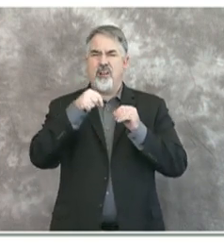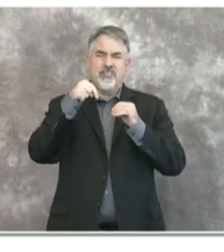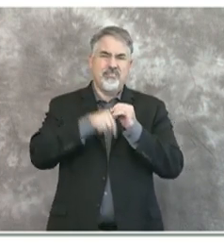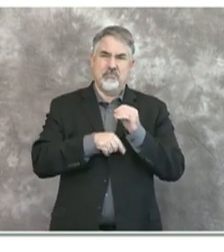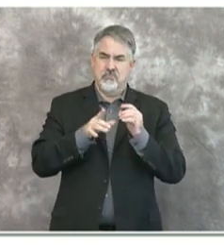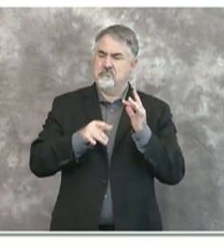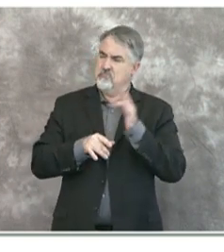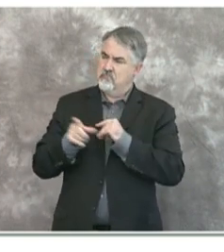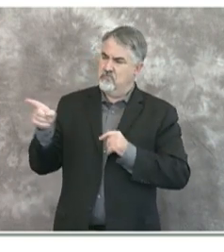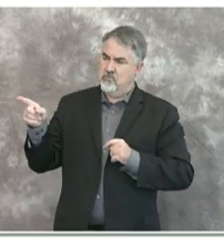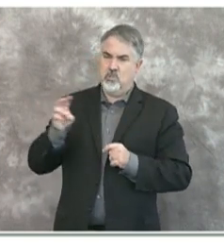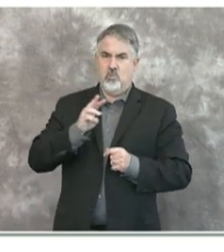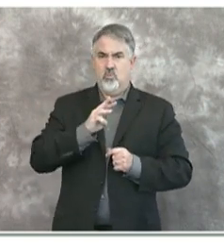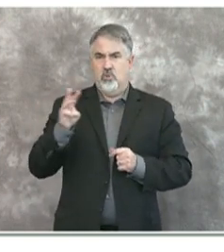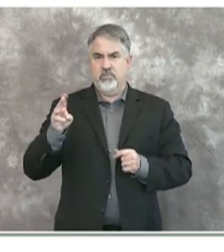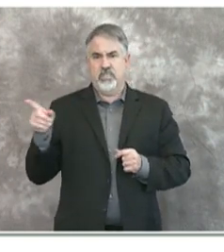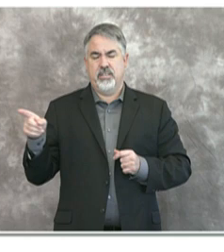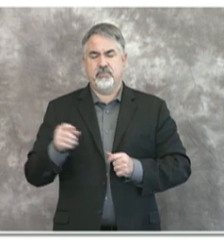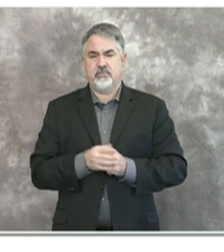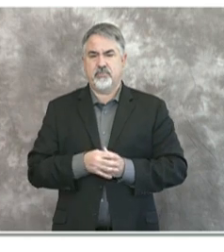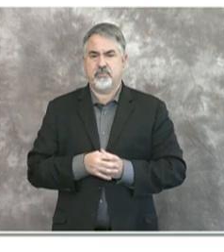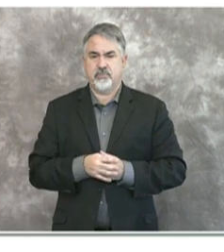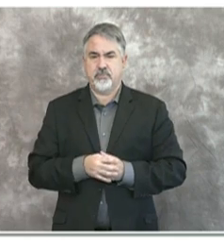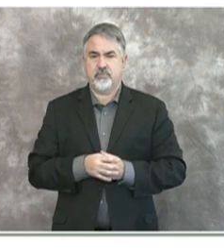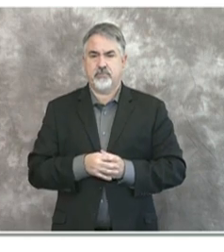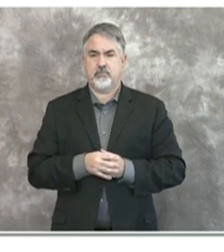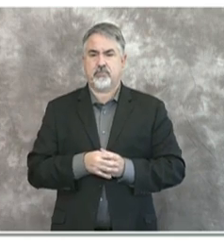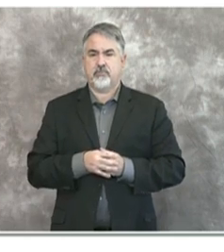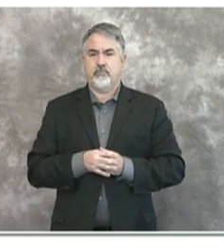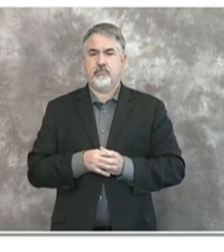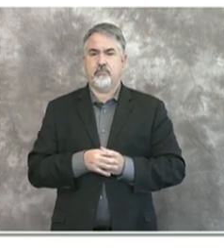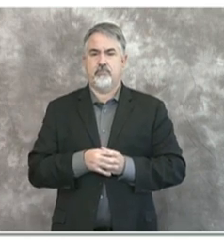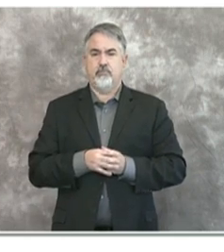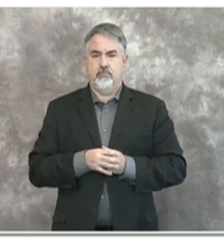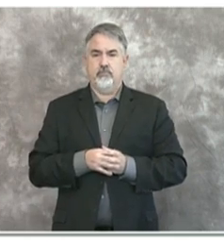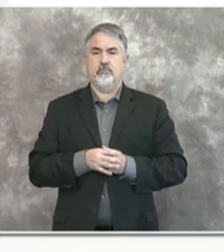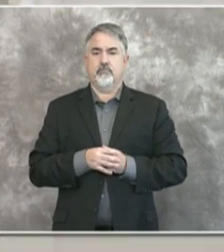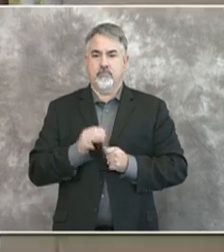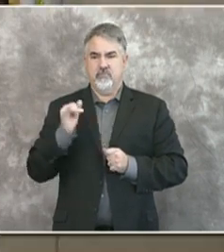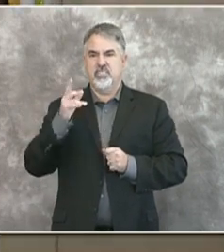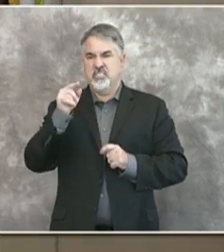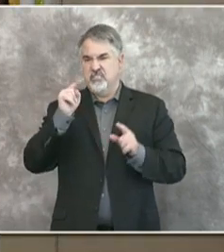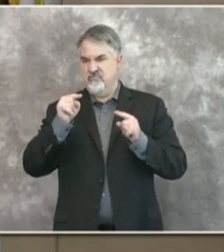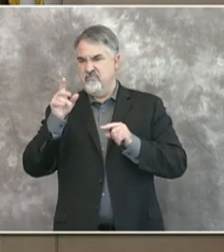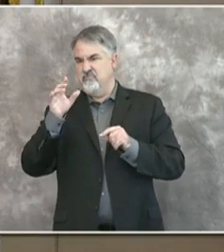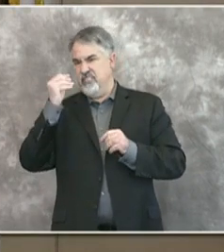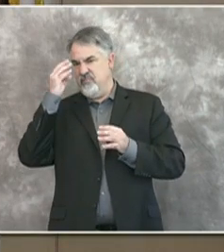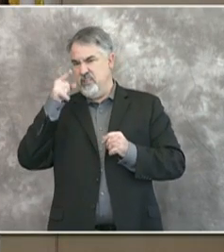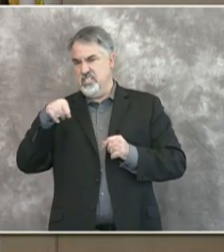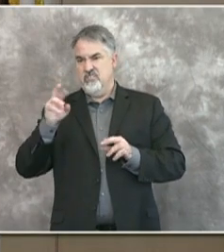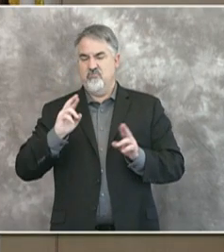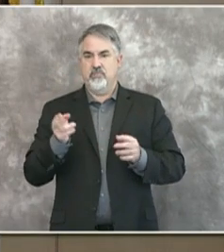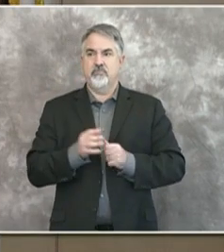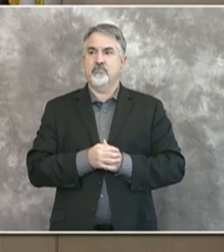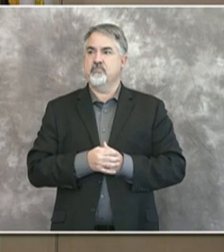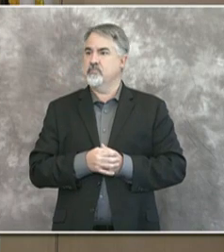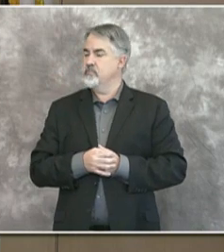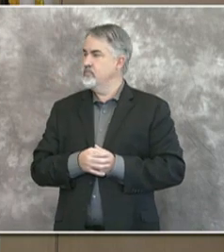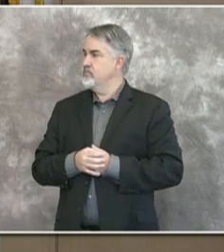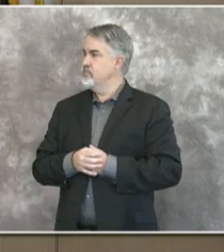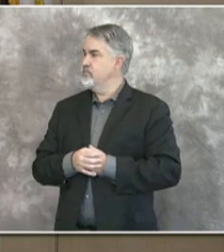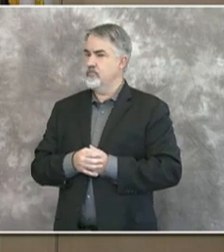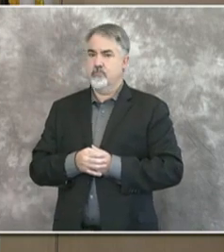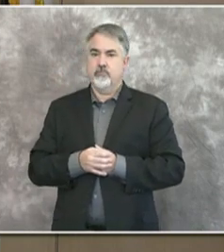at the bottom of most of the slides shown here and on the placard in front of me. So regarding outbreaks